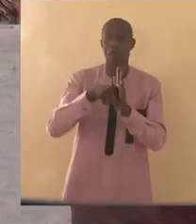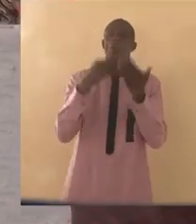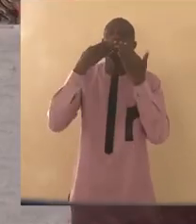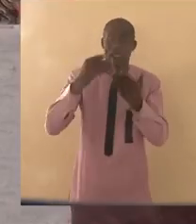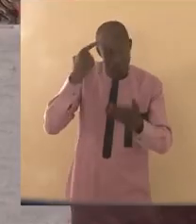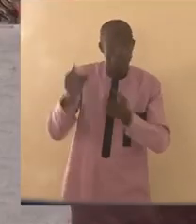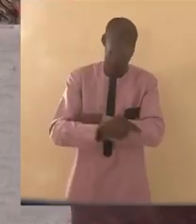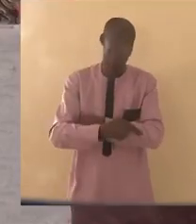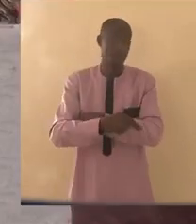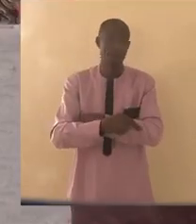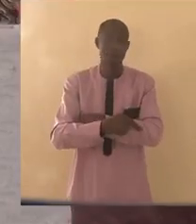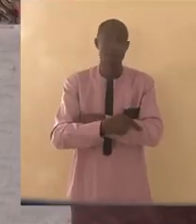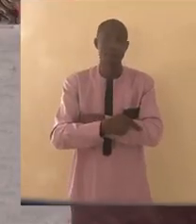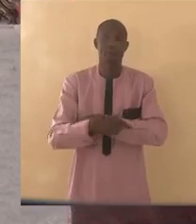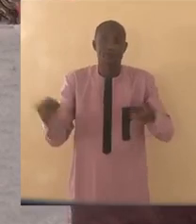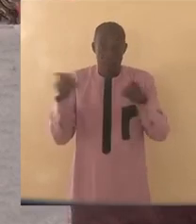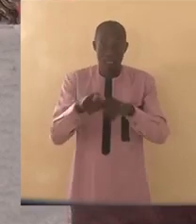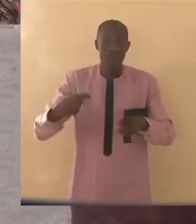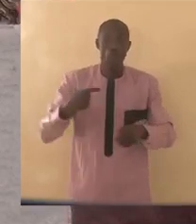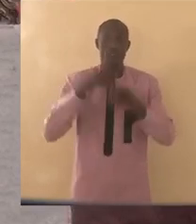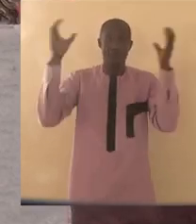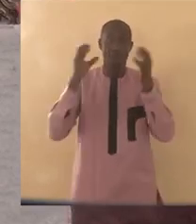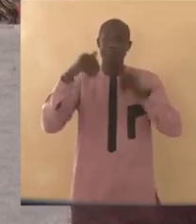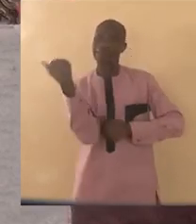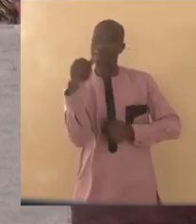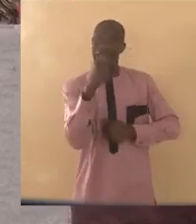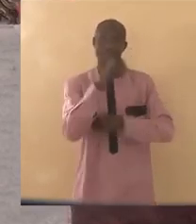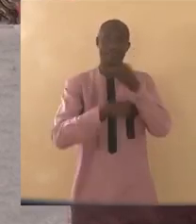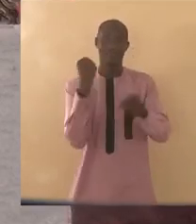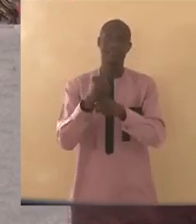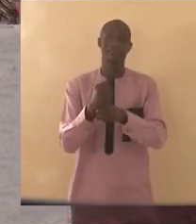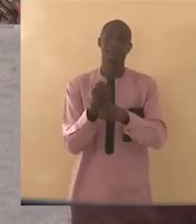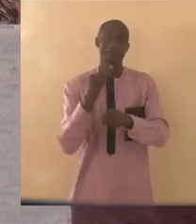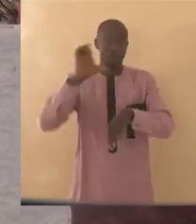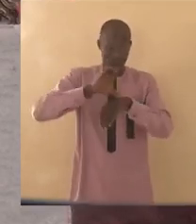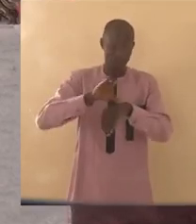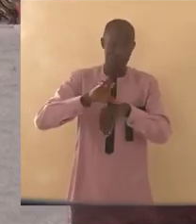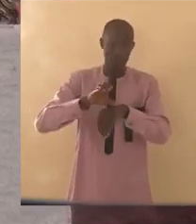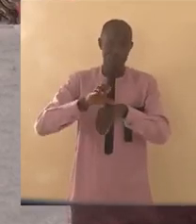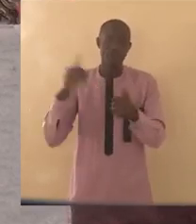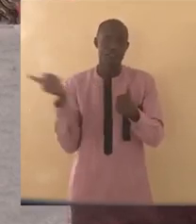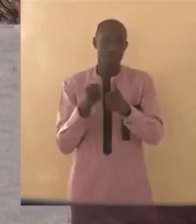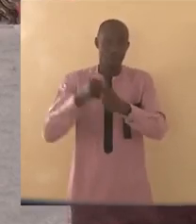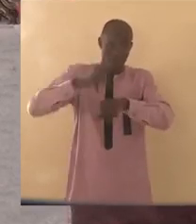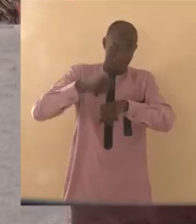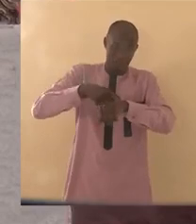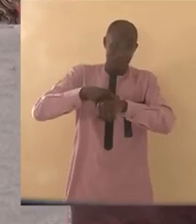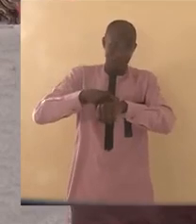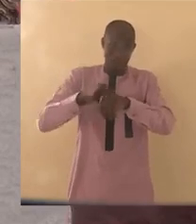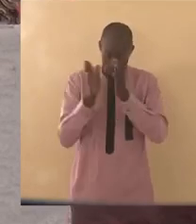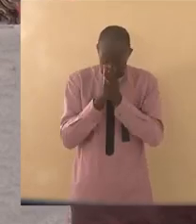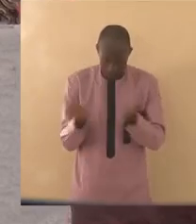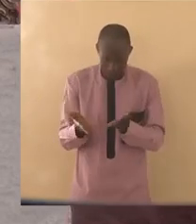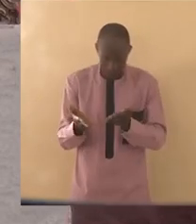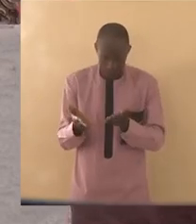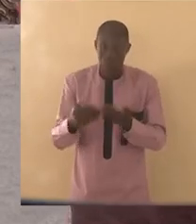goodness. Thank you for today, as we mark 10 years of Luke's Terra Chapel. From the first time we said Mass in